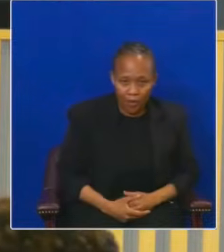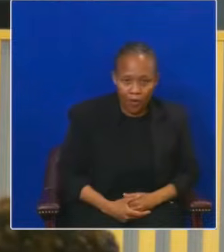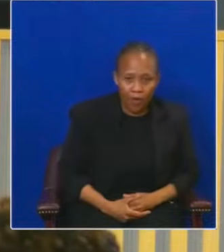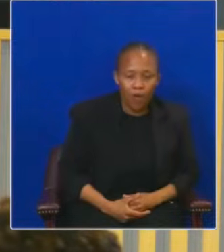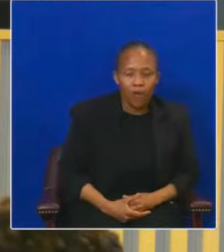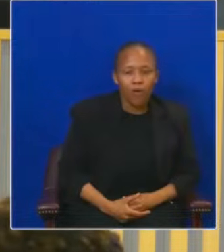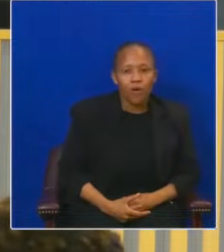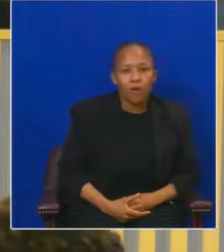On the 6th